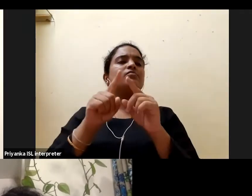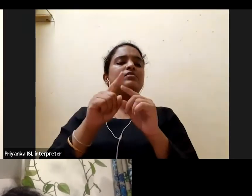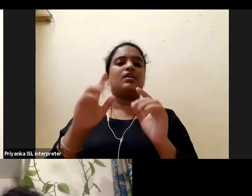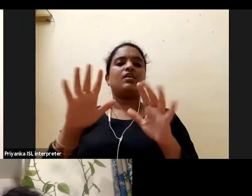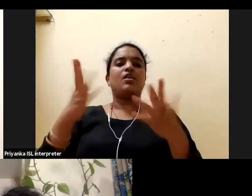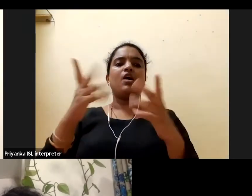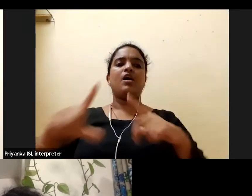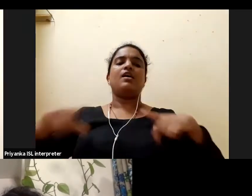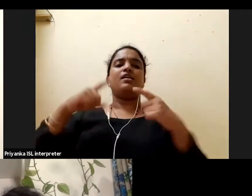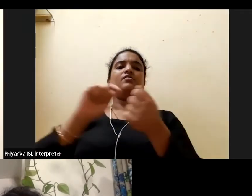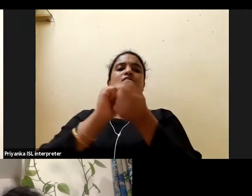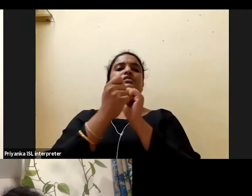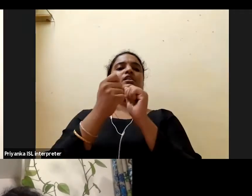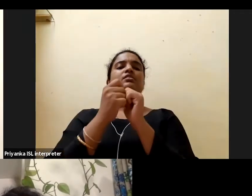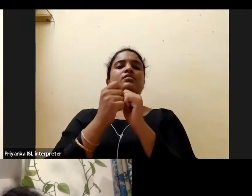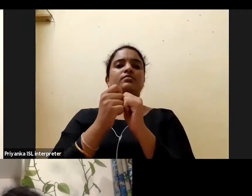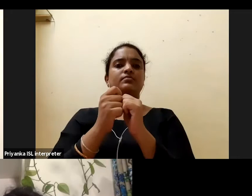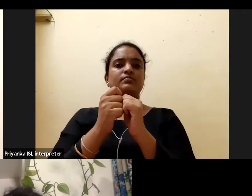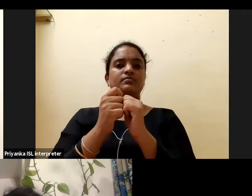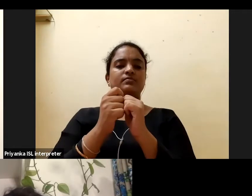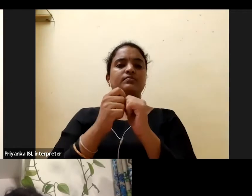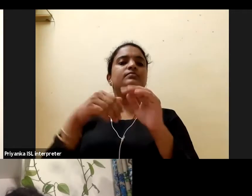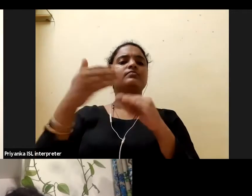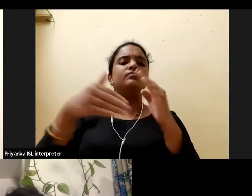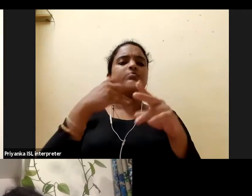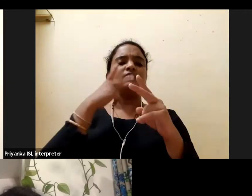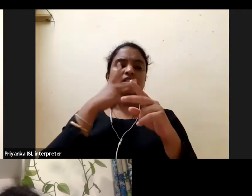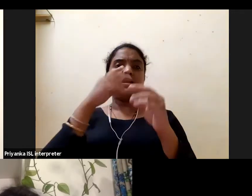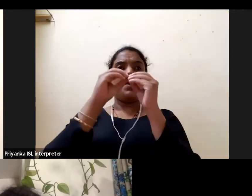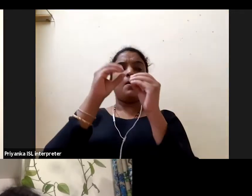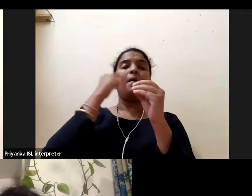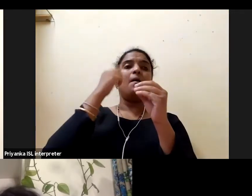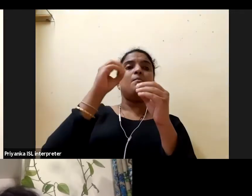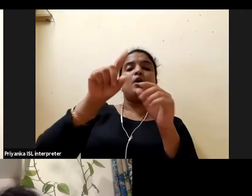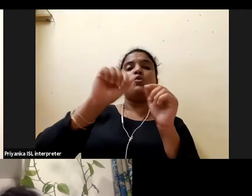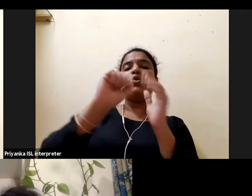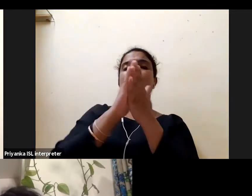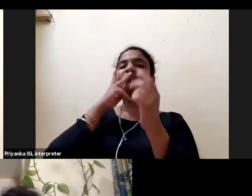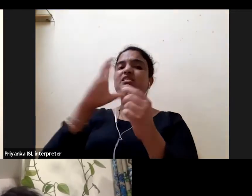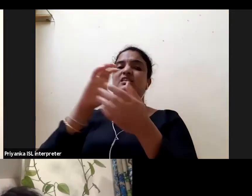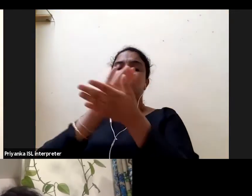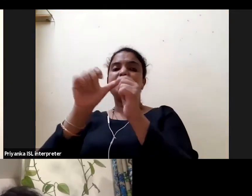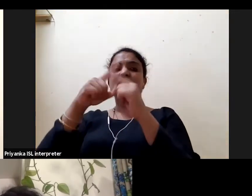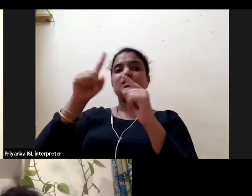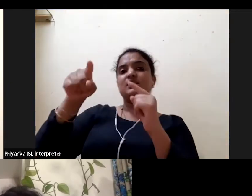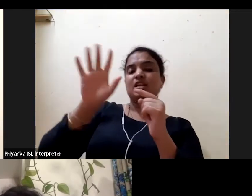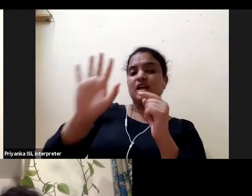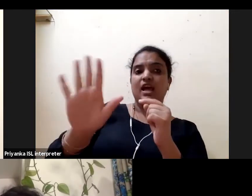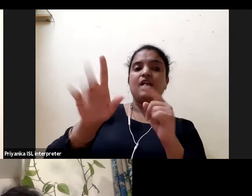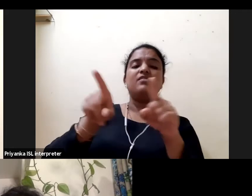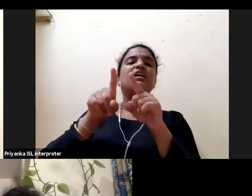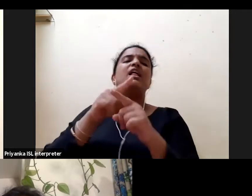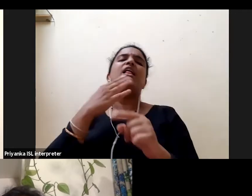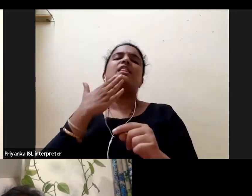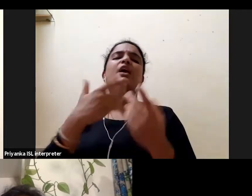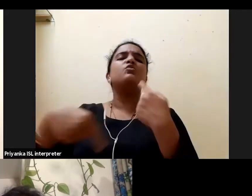your wellness. Her full bio can be found in the chat box below. From all of us at MAP, Nandita, thank you so much for